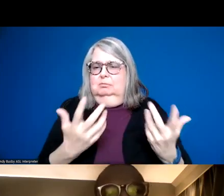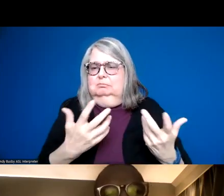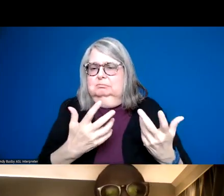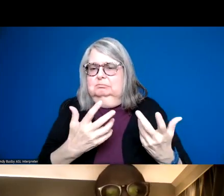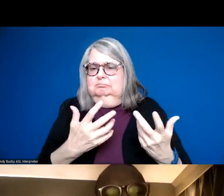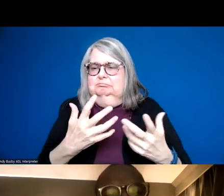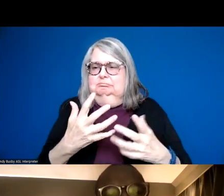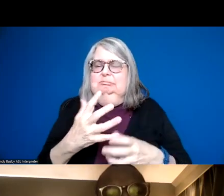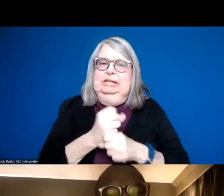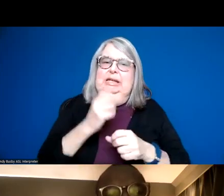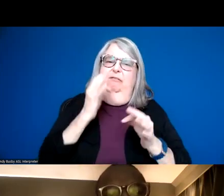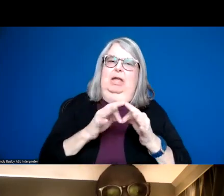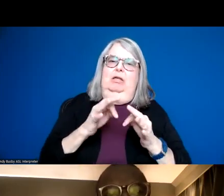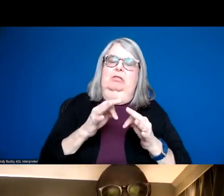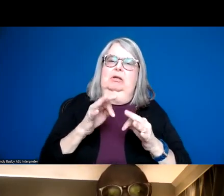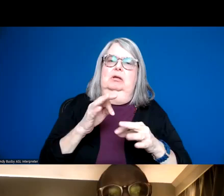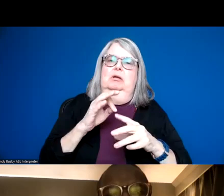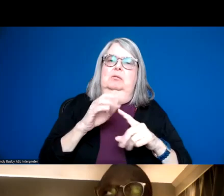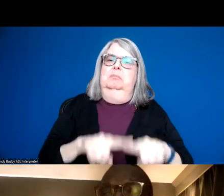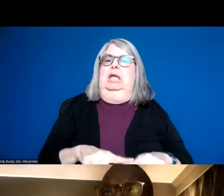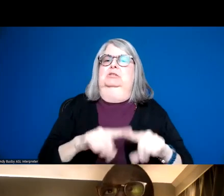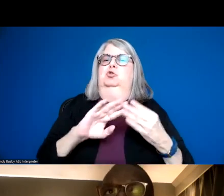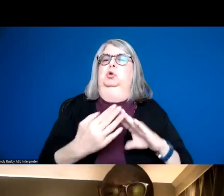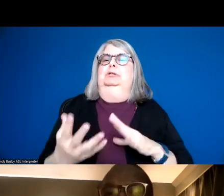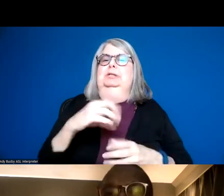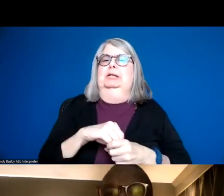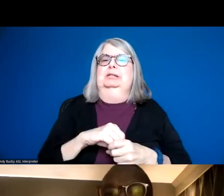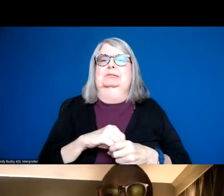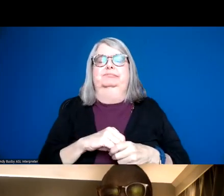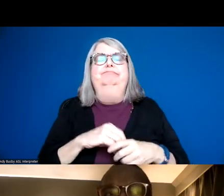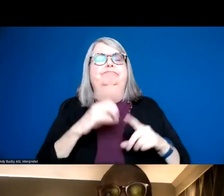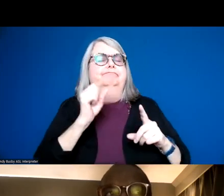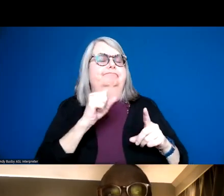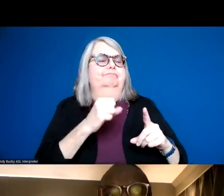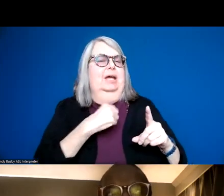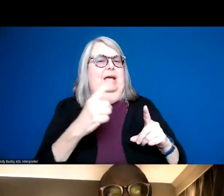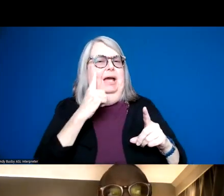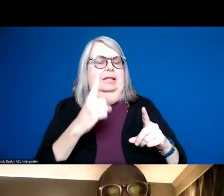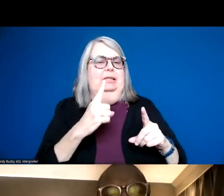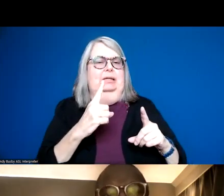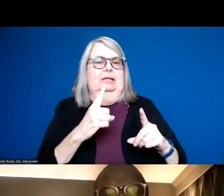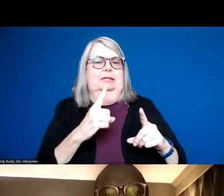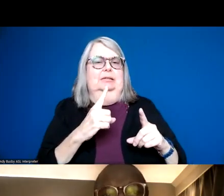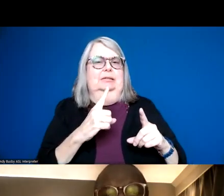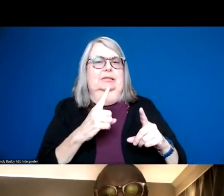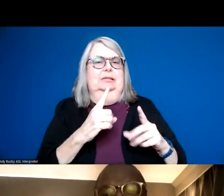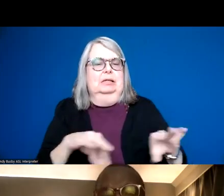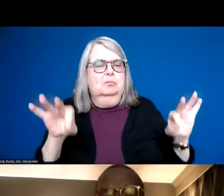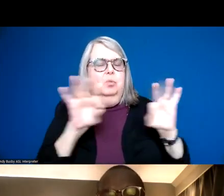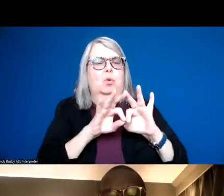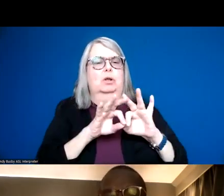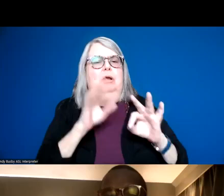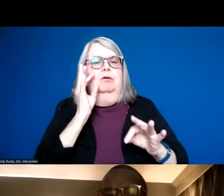the faith-based community in particulars to engage? Yeah, I think it's especially important in